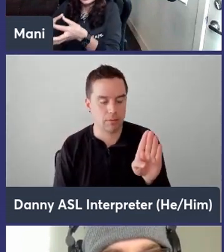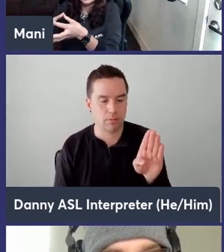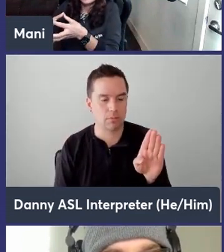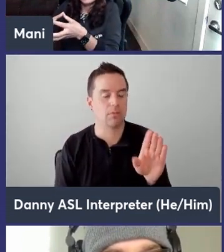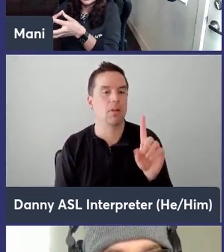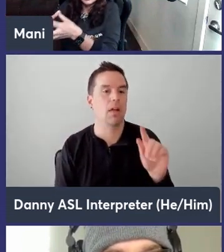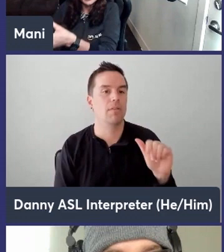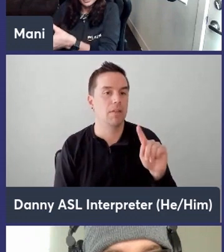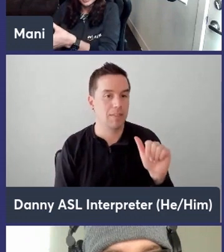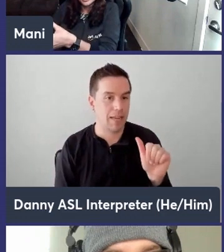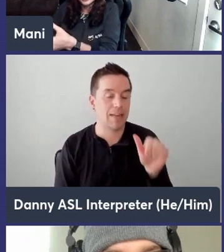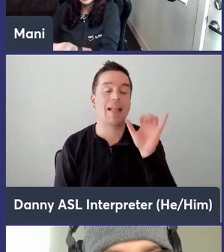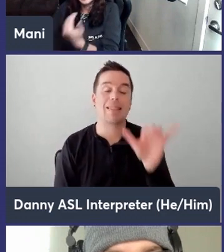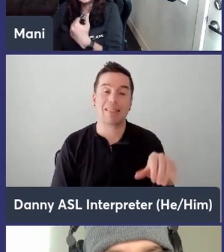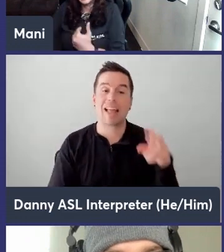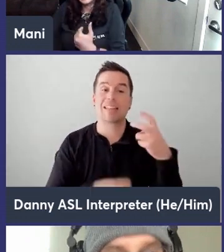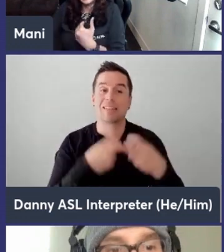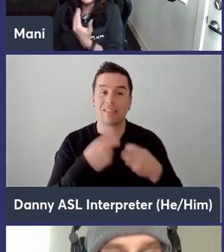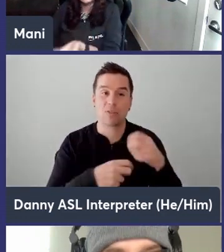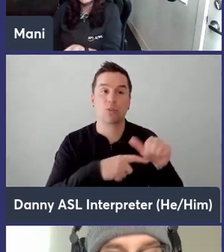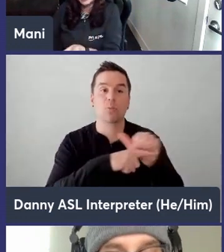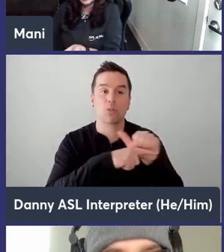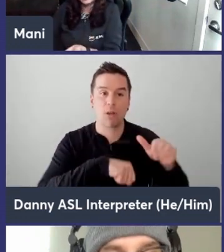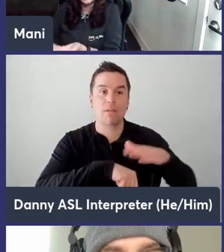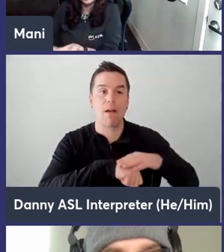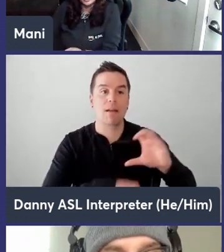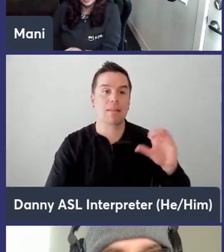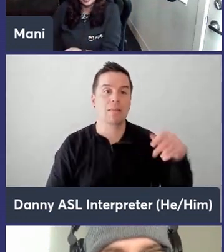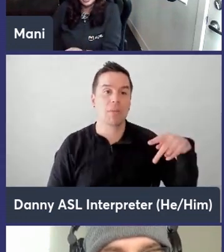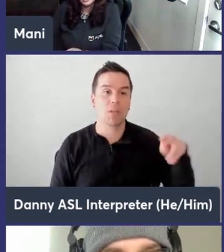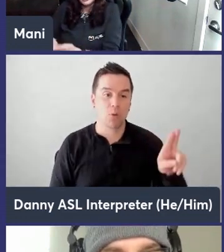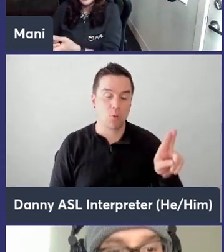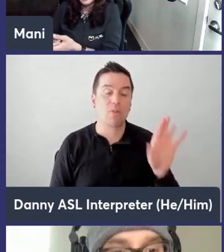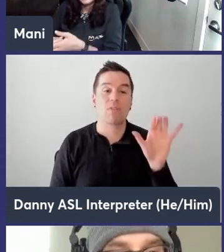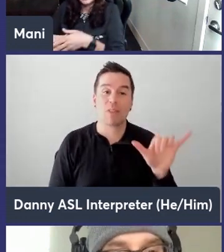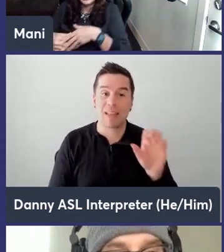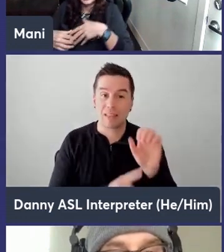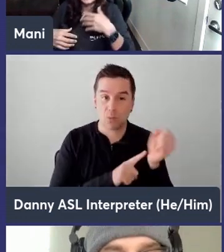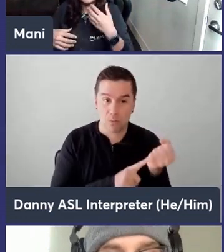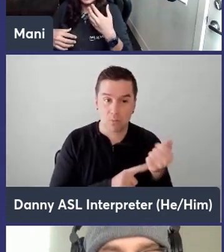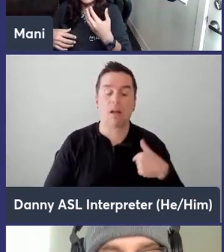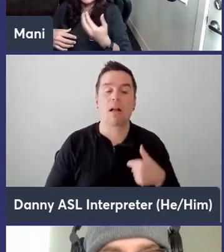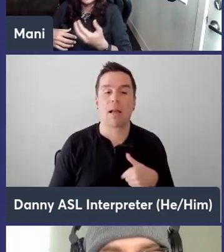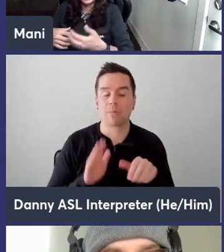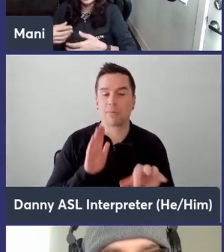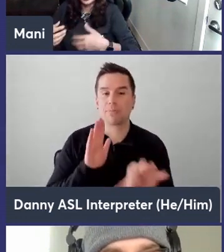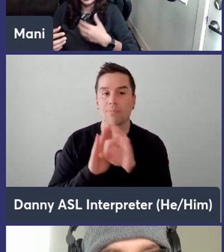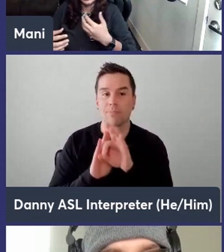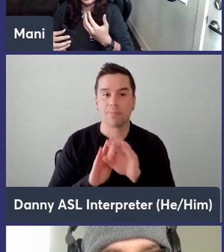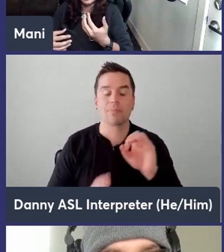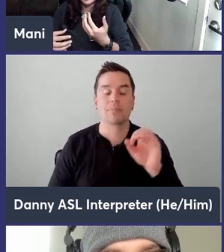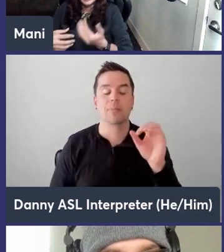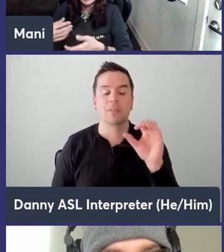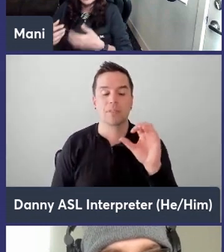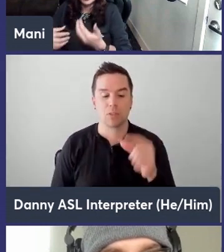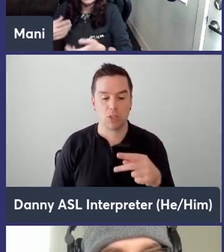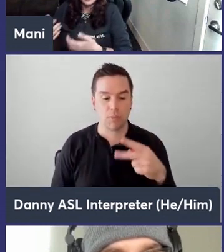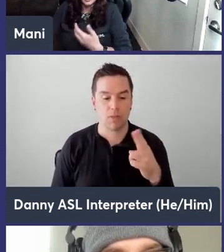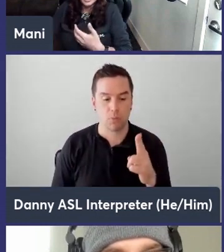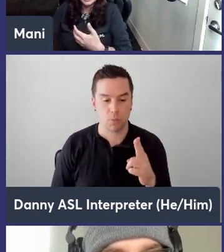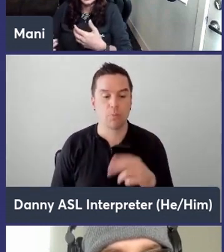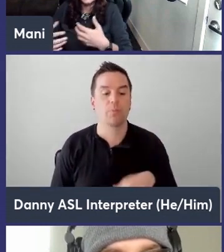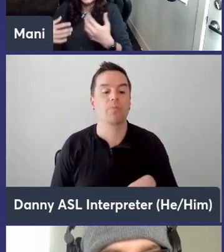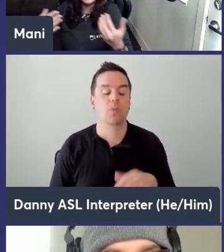on a CPU. So then at that time I would select a GPU, right? So that I can train my model